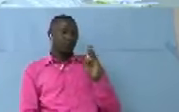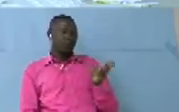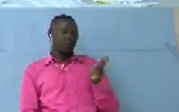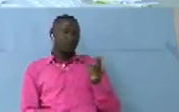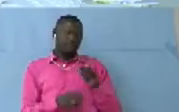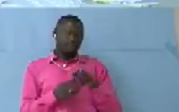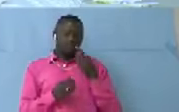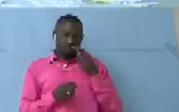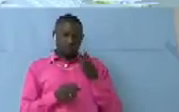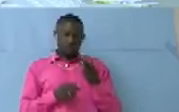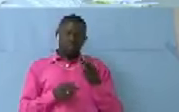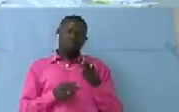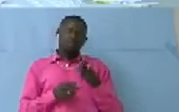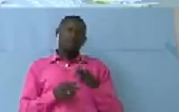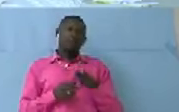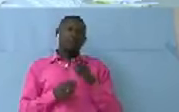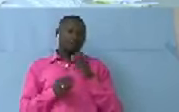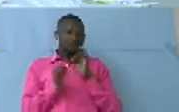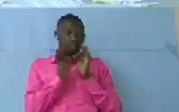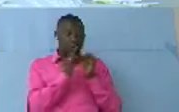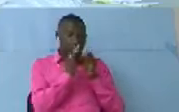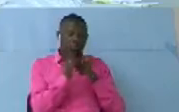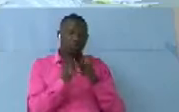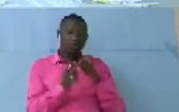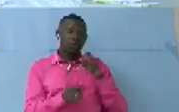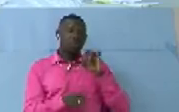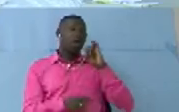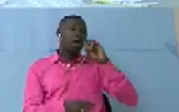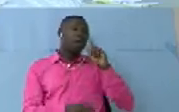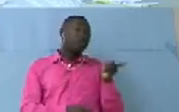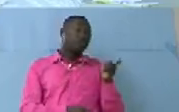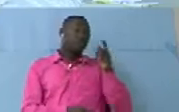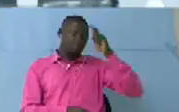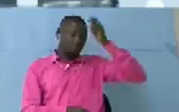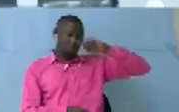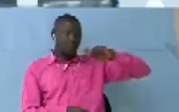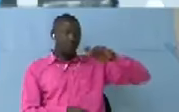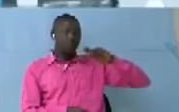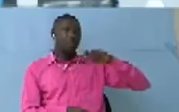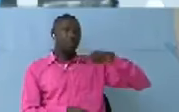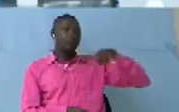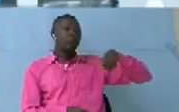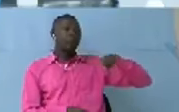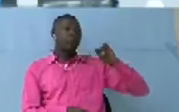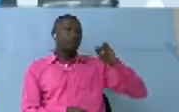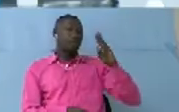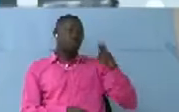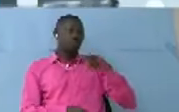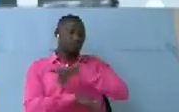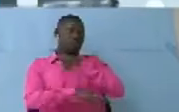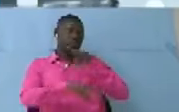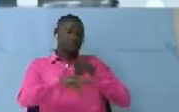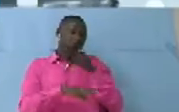IGA. PIU. I saw Commissioner Sane explaining it to me, IG at the PIU.